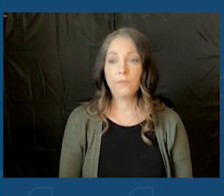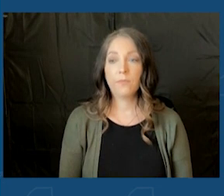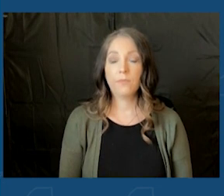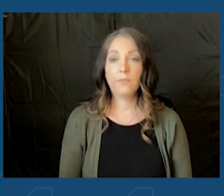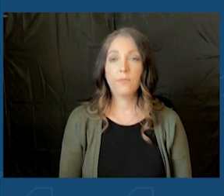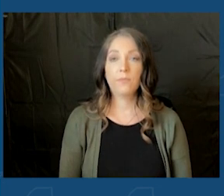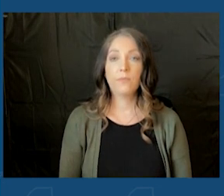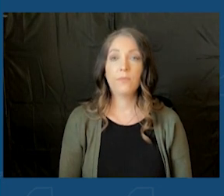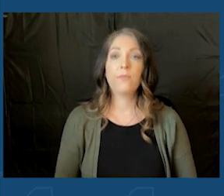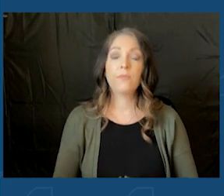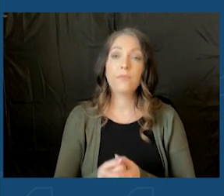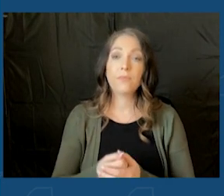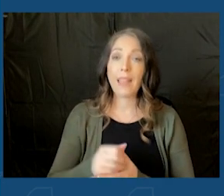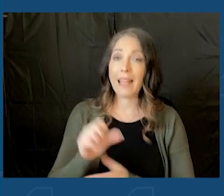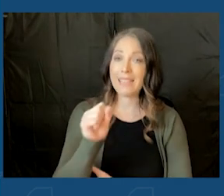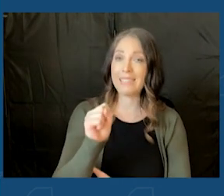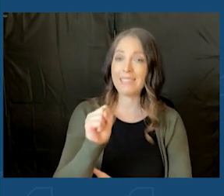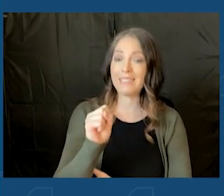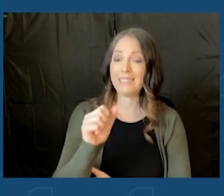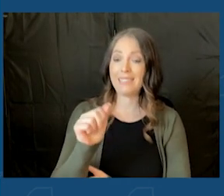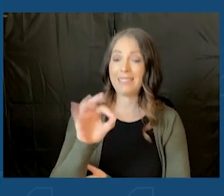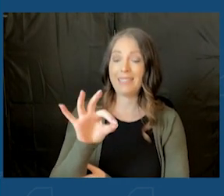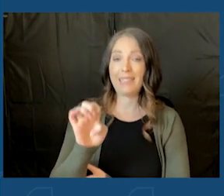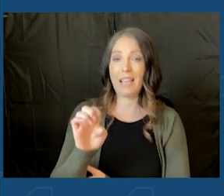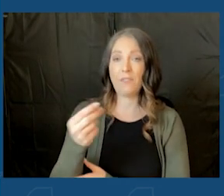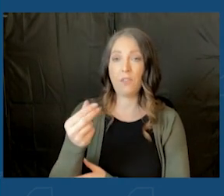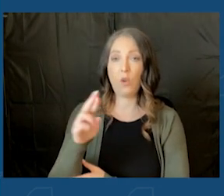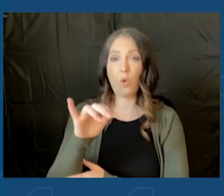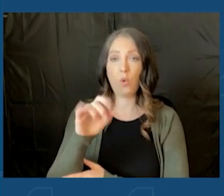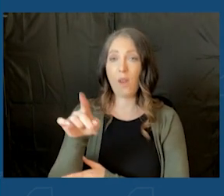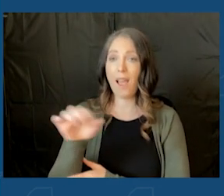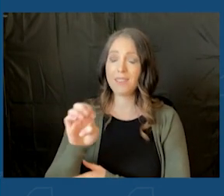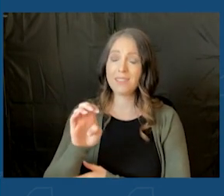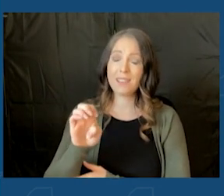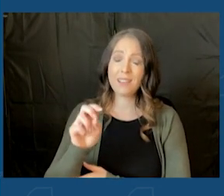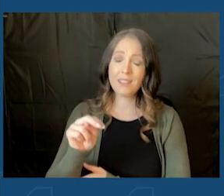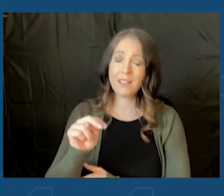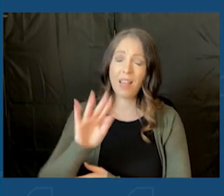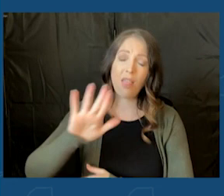for their heroic effort to push us across the finish line.